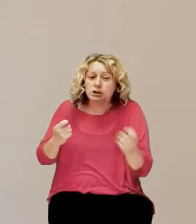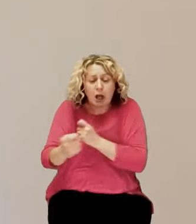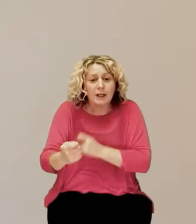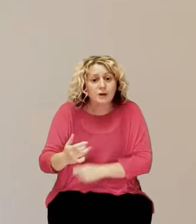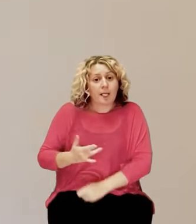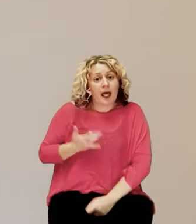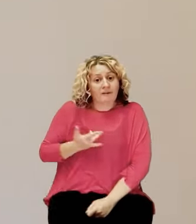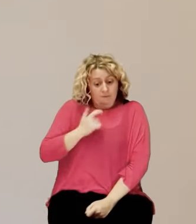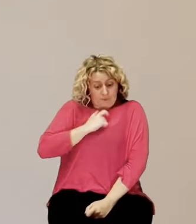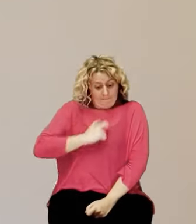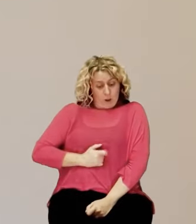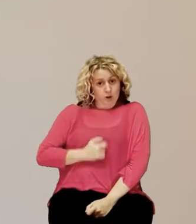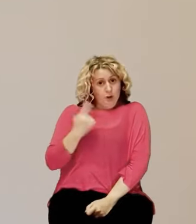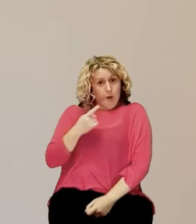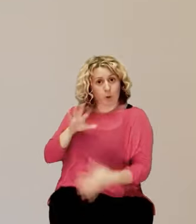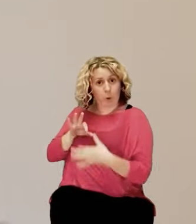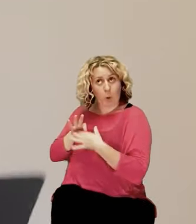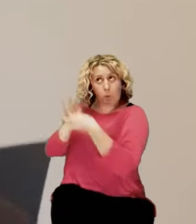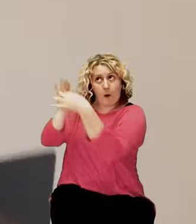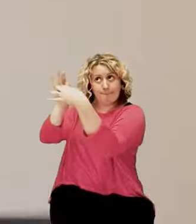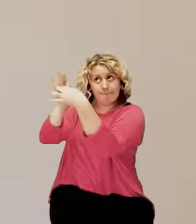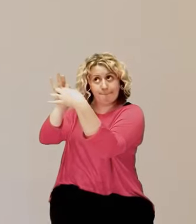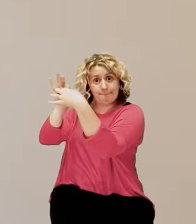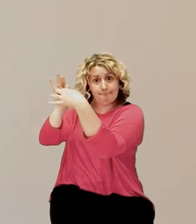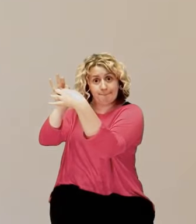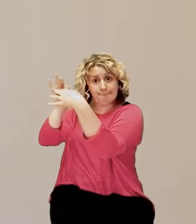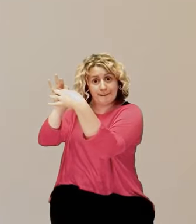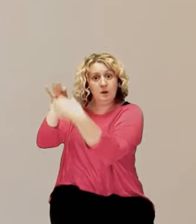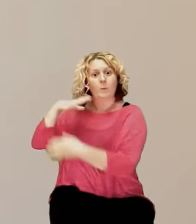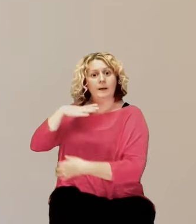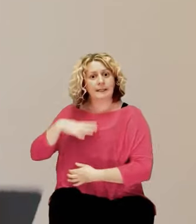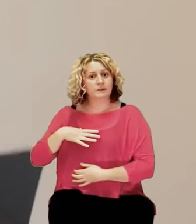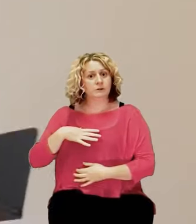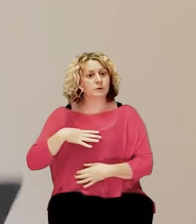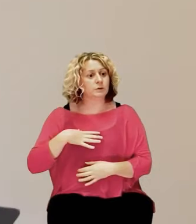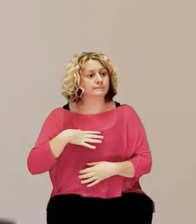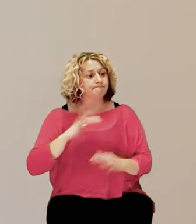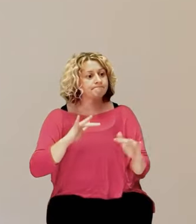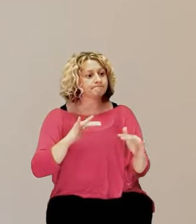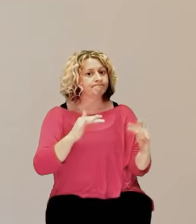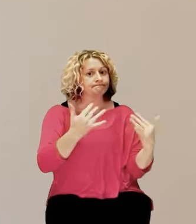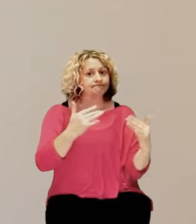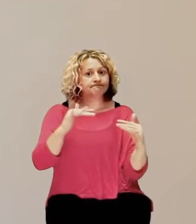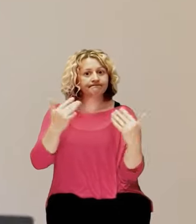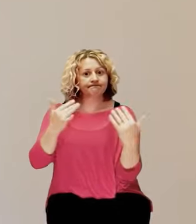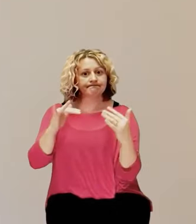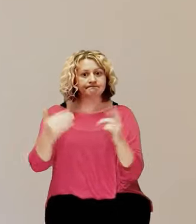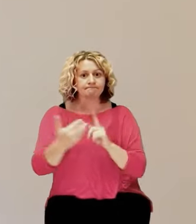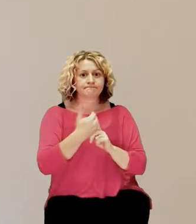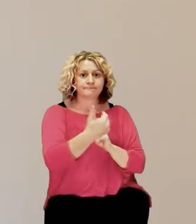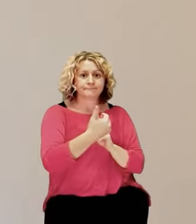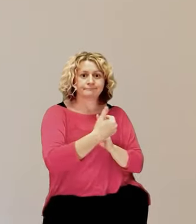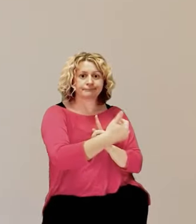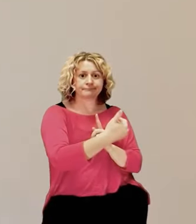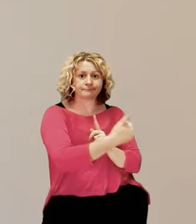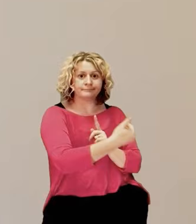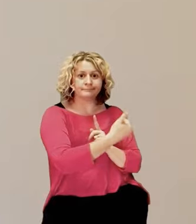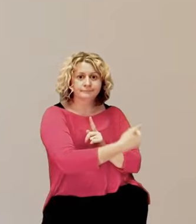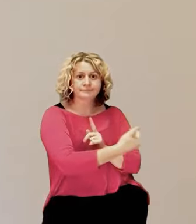personally and makes the gospel attractive. What is our hope tonight? Oh,